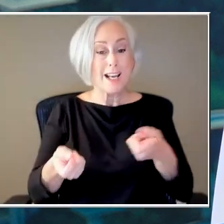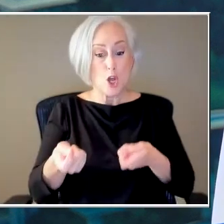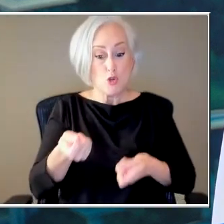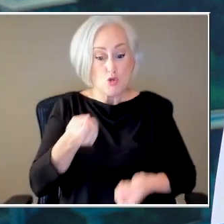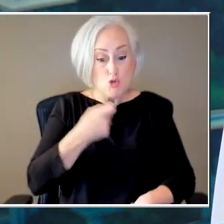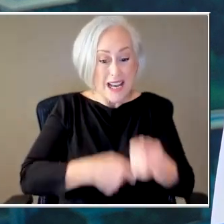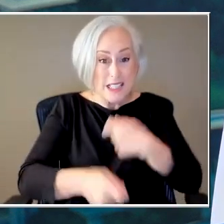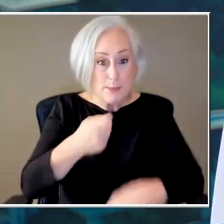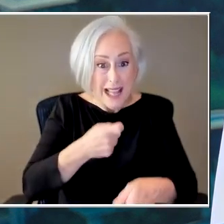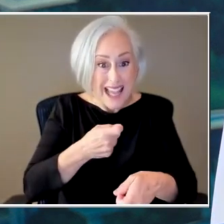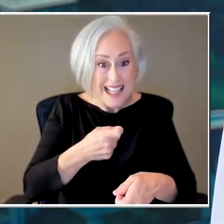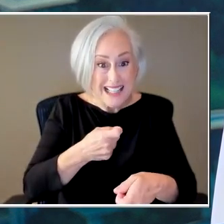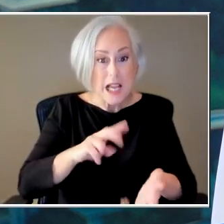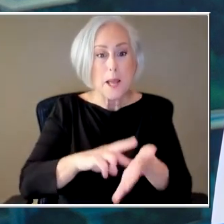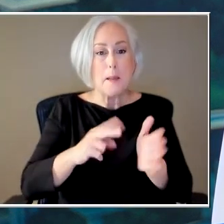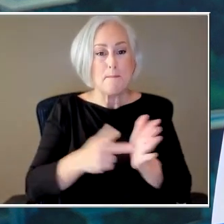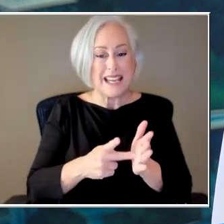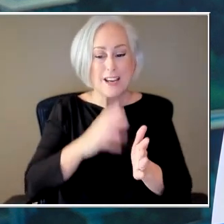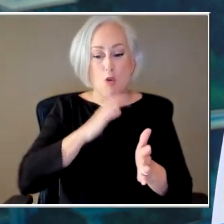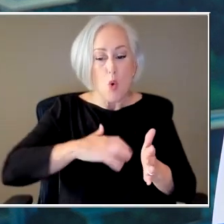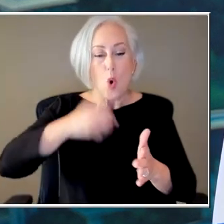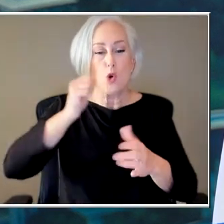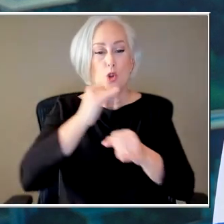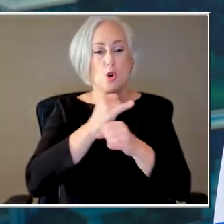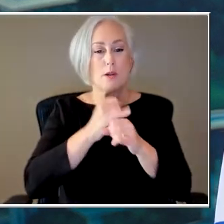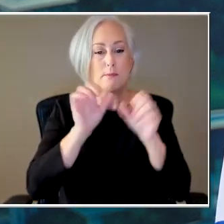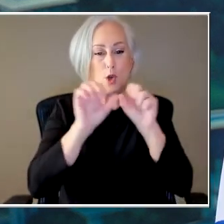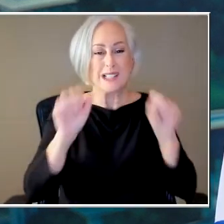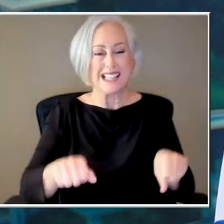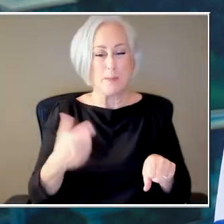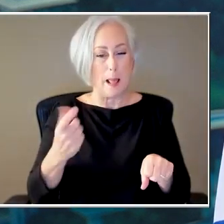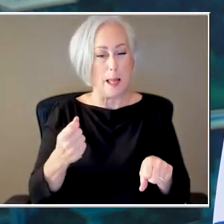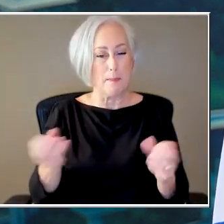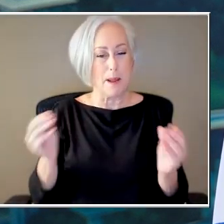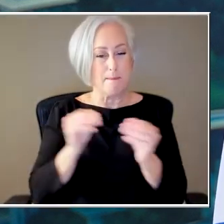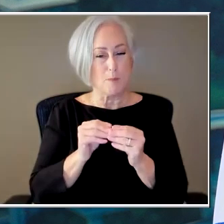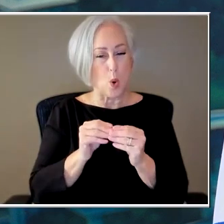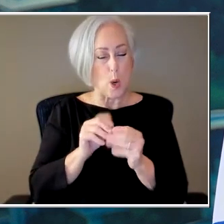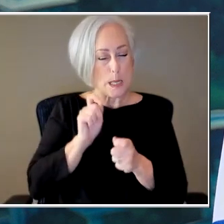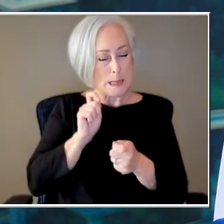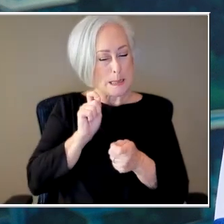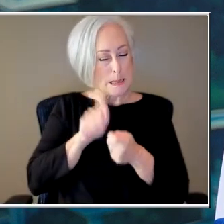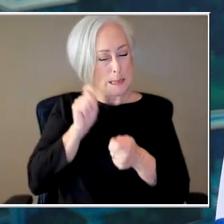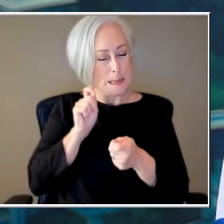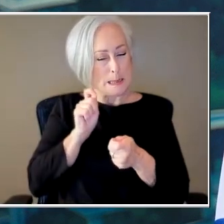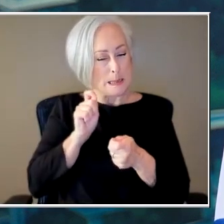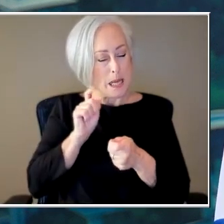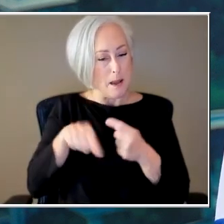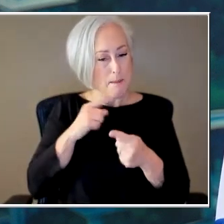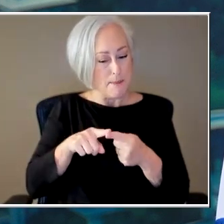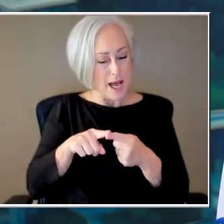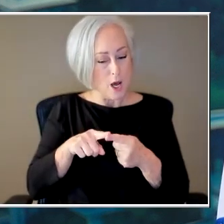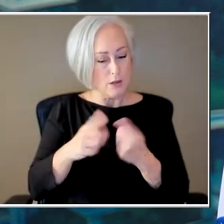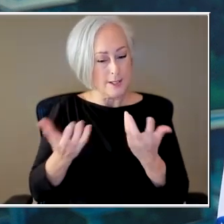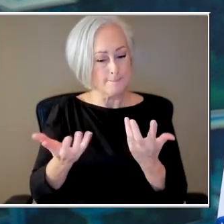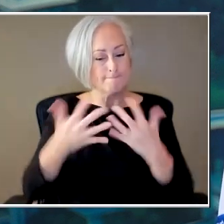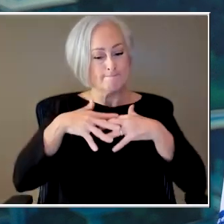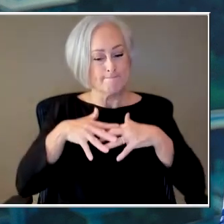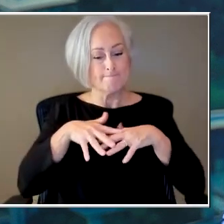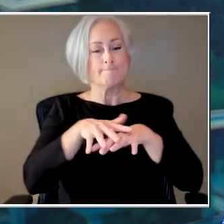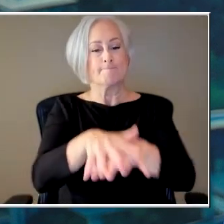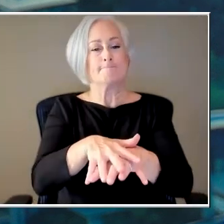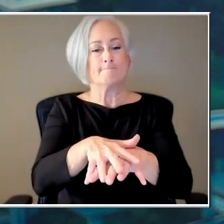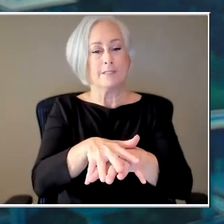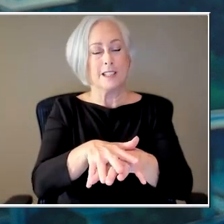little more feisty against becoming engrafted, and once engrafted, avoiding a process called